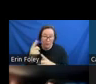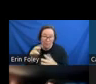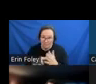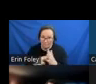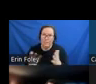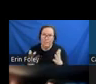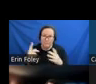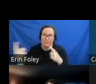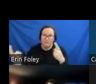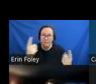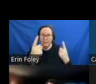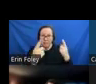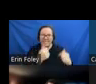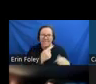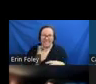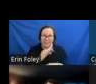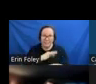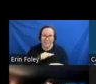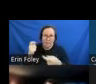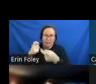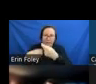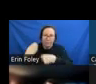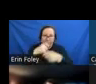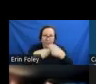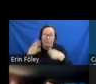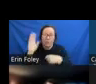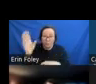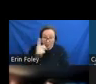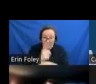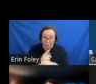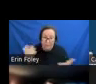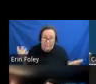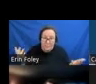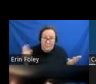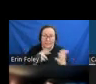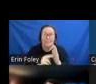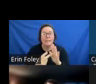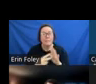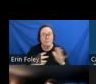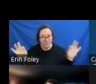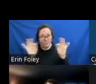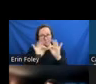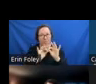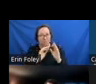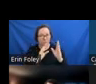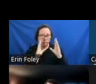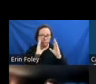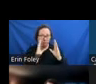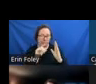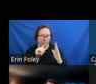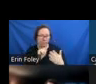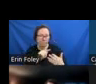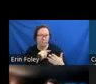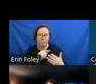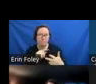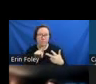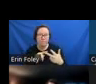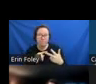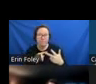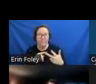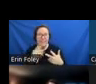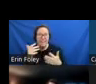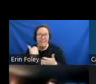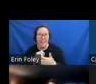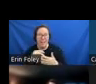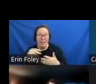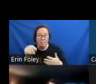We're doing a lot more than that. And that's where the importance of accessing these government services comes